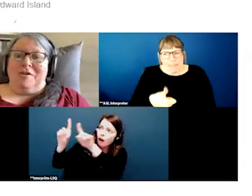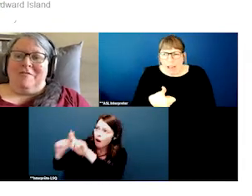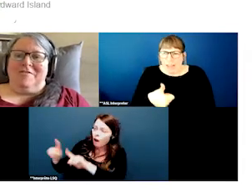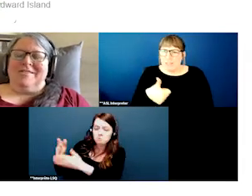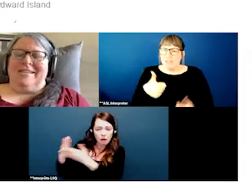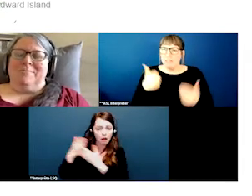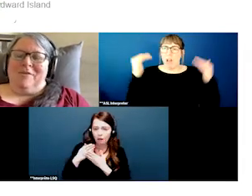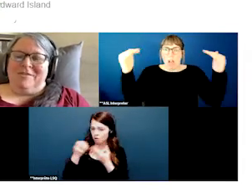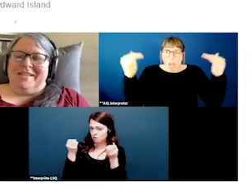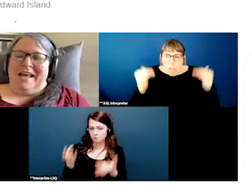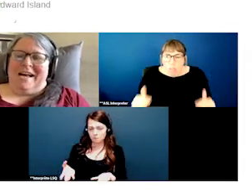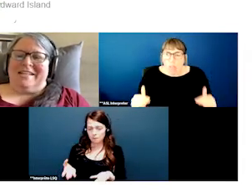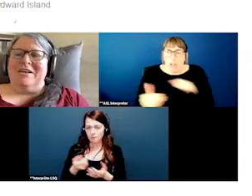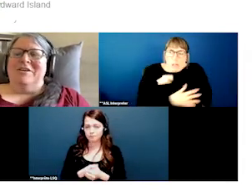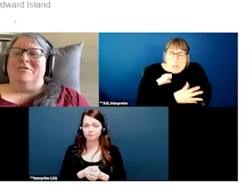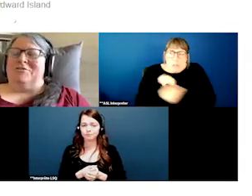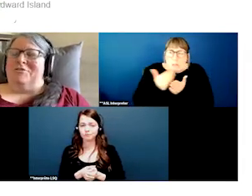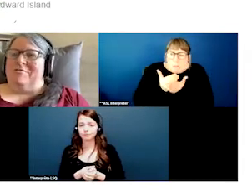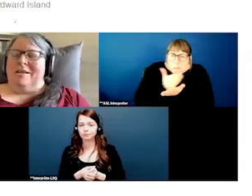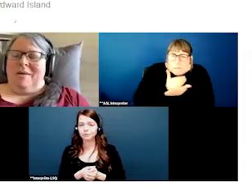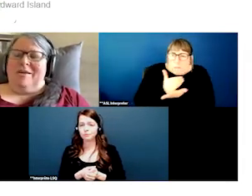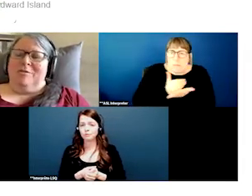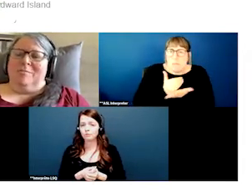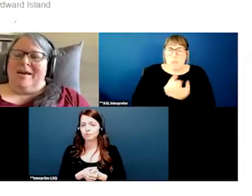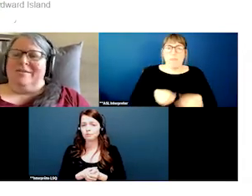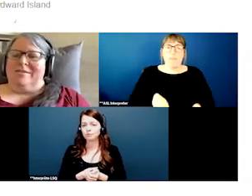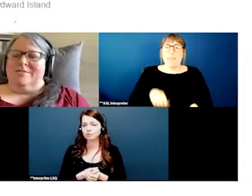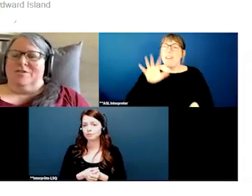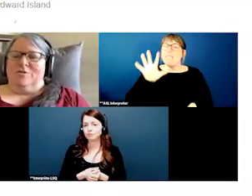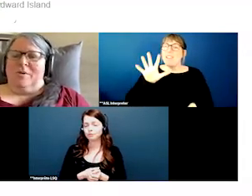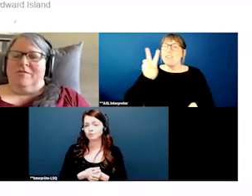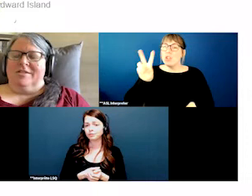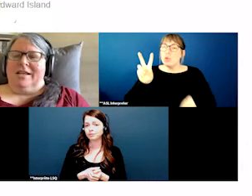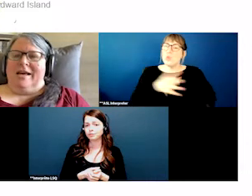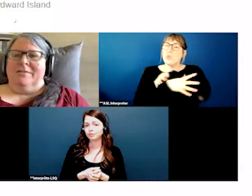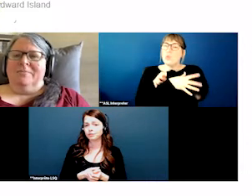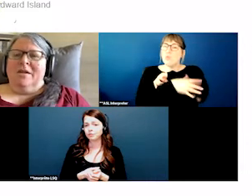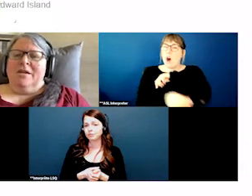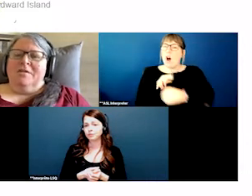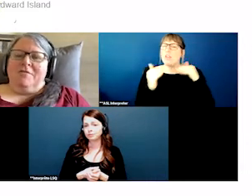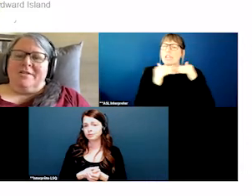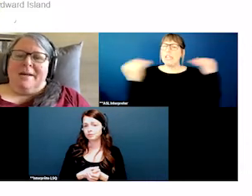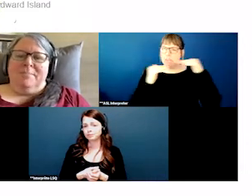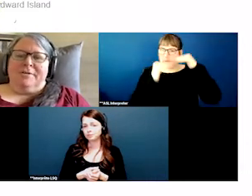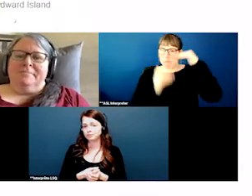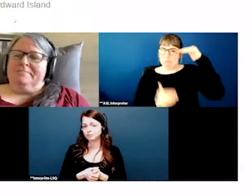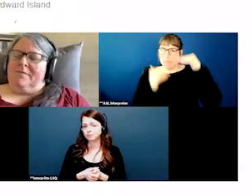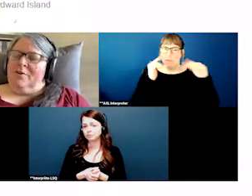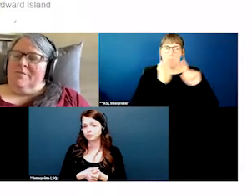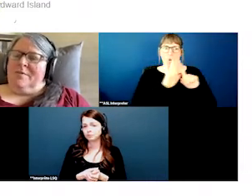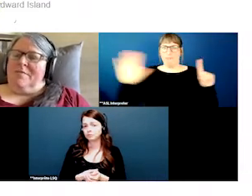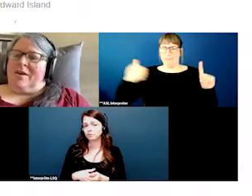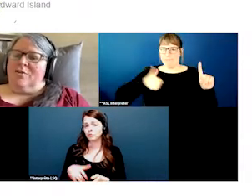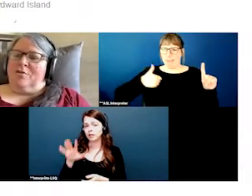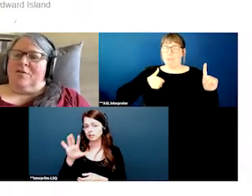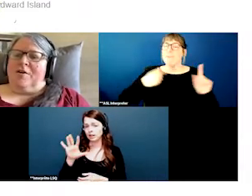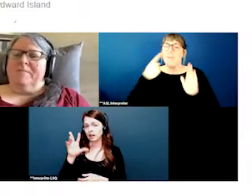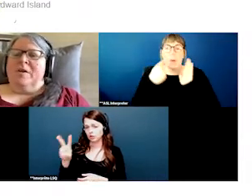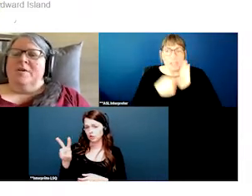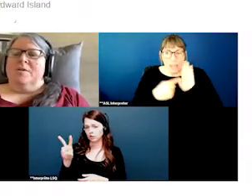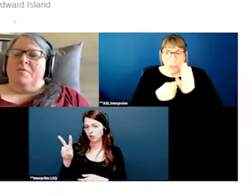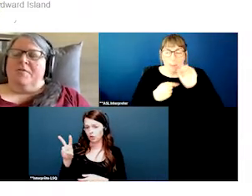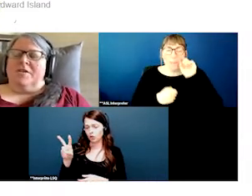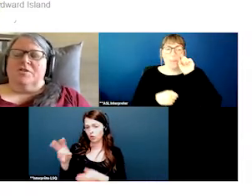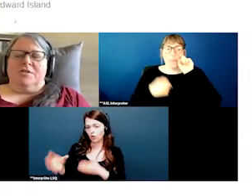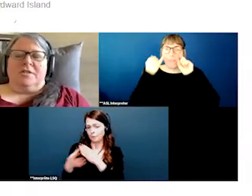line. The 52 poverty lines that currently make up Canada's official poverty line. For example, if you